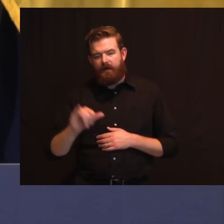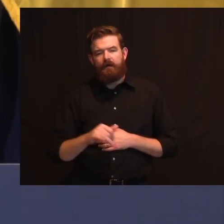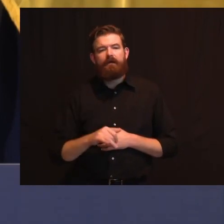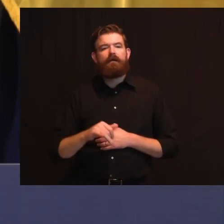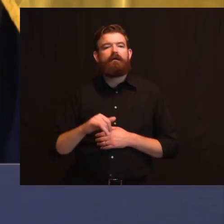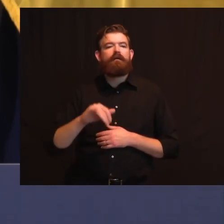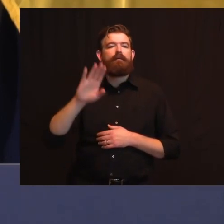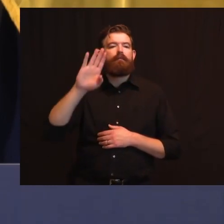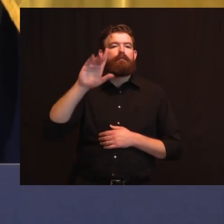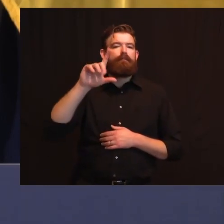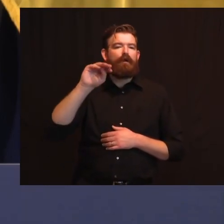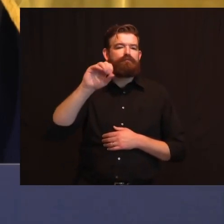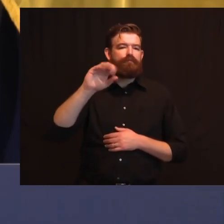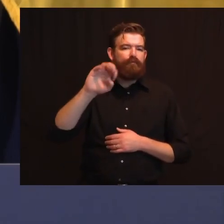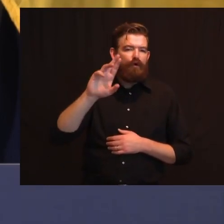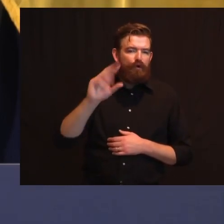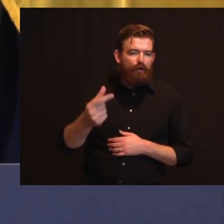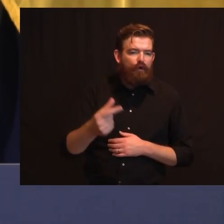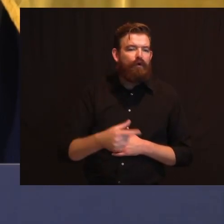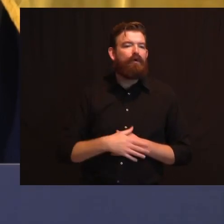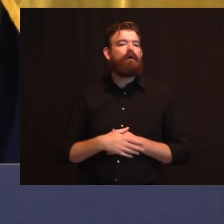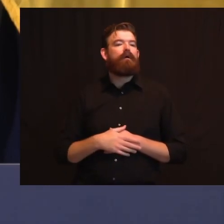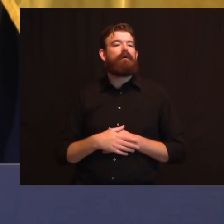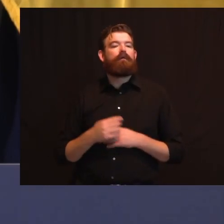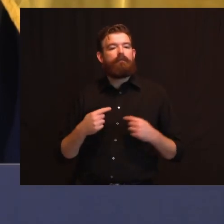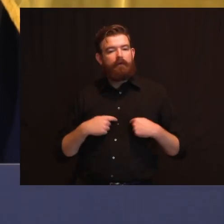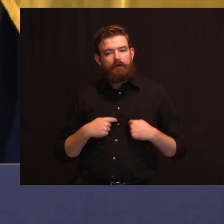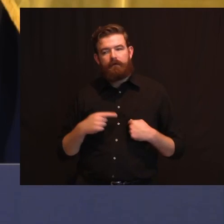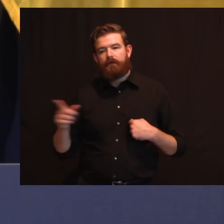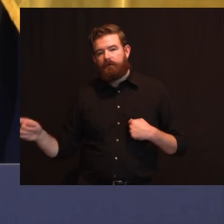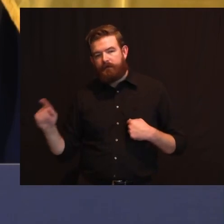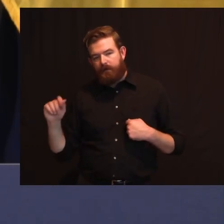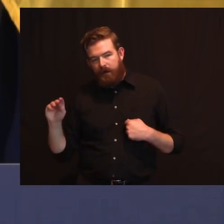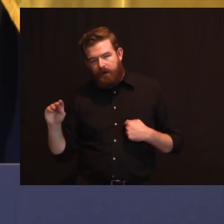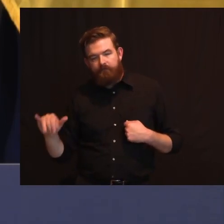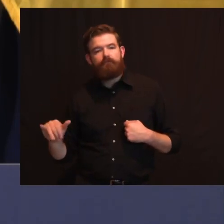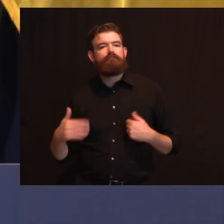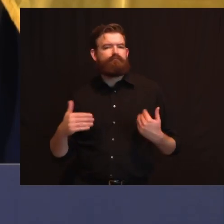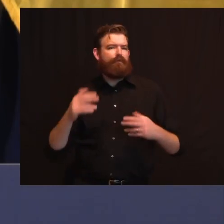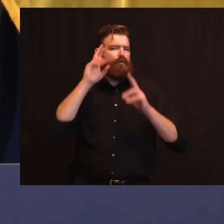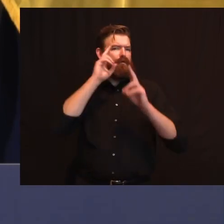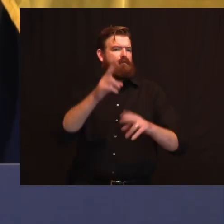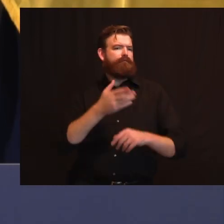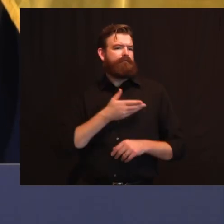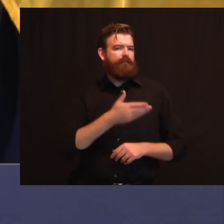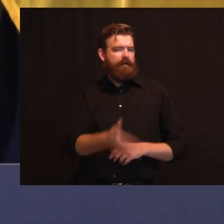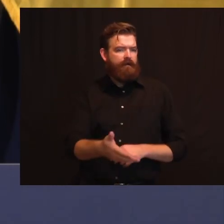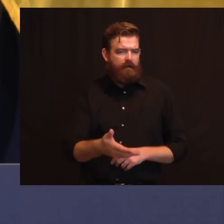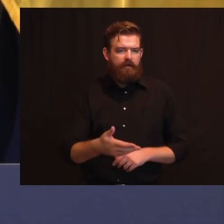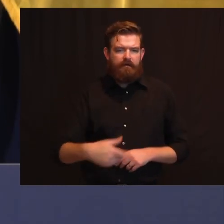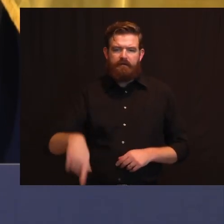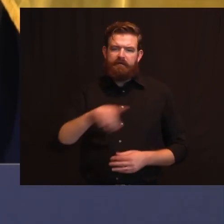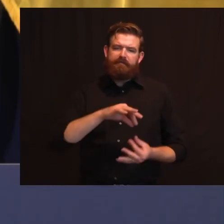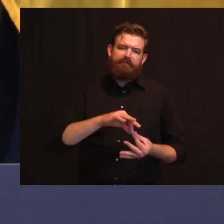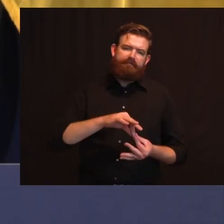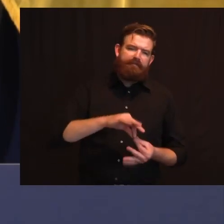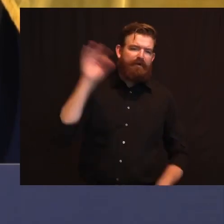was an honor to be there and to have such a sort of spirit of bipartisanship, which is a nice